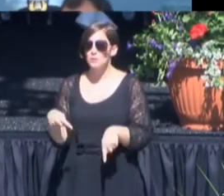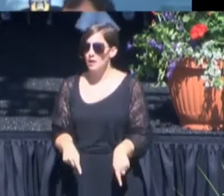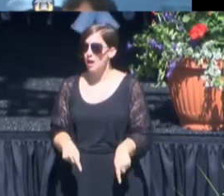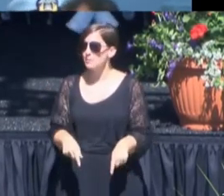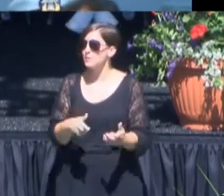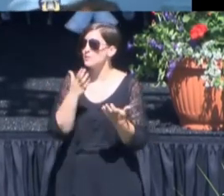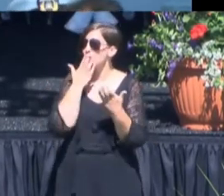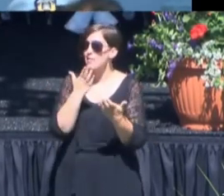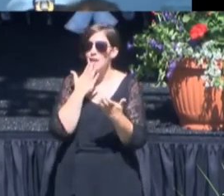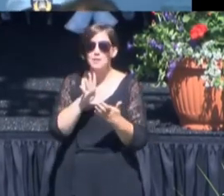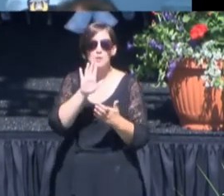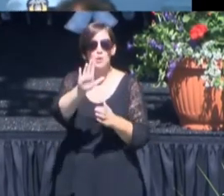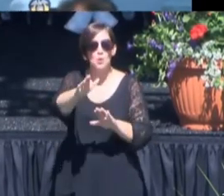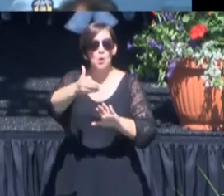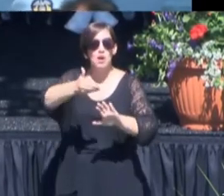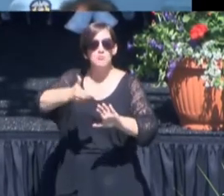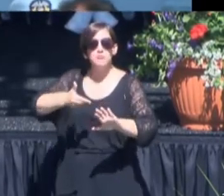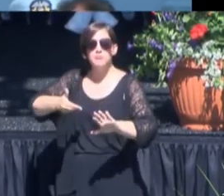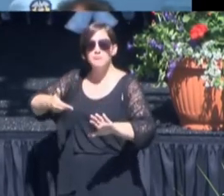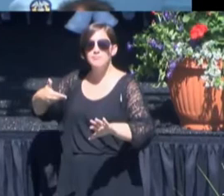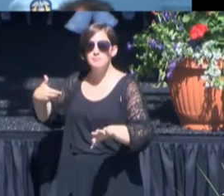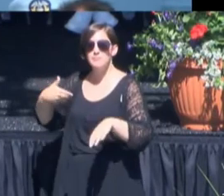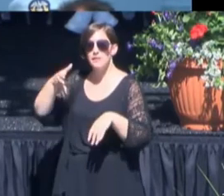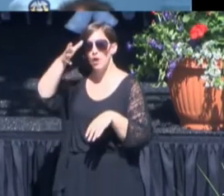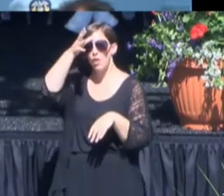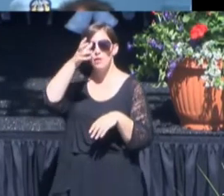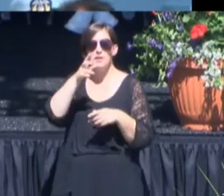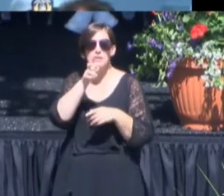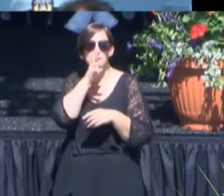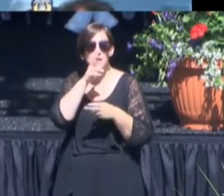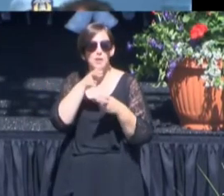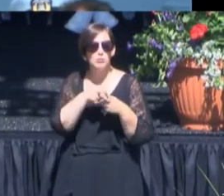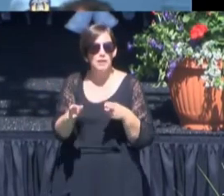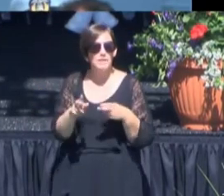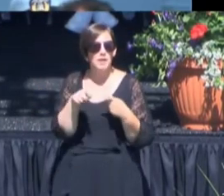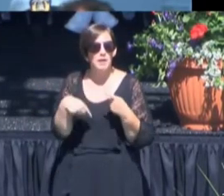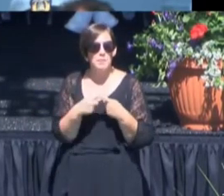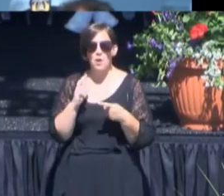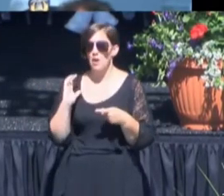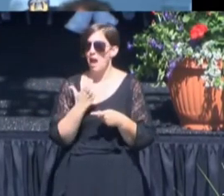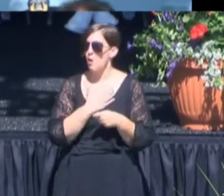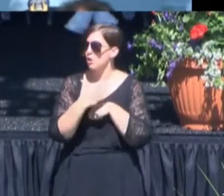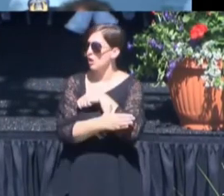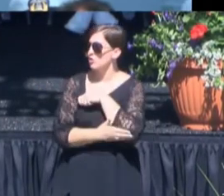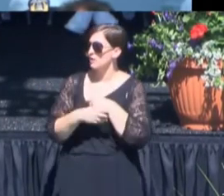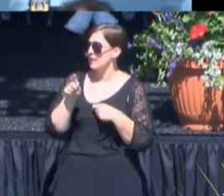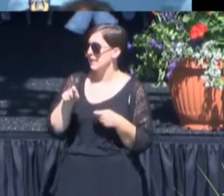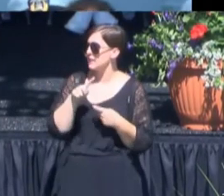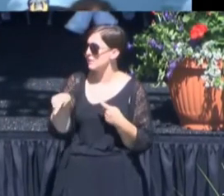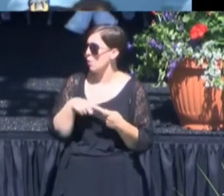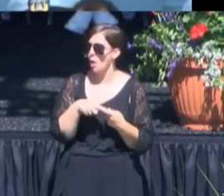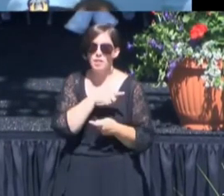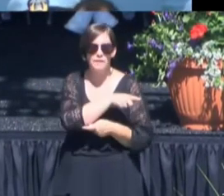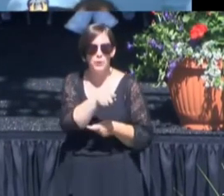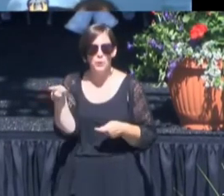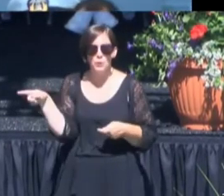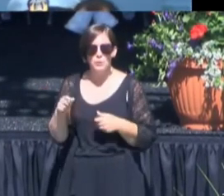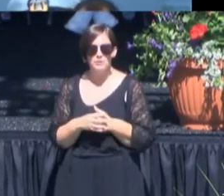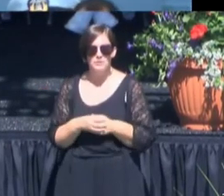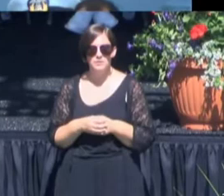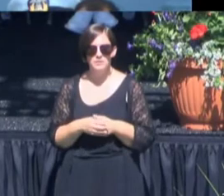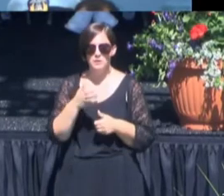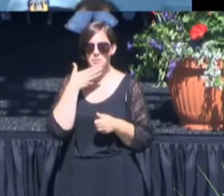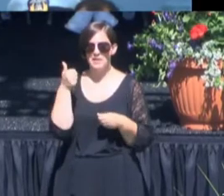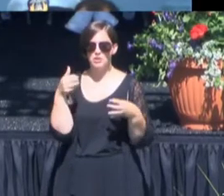to your forefathers as well, and speak briefly about what our country actually specifically needs of you graduates. To best describe